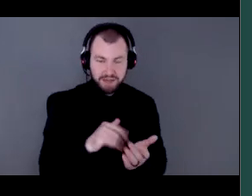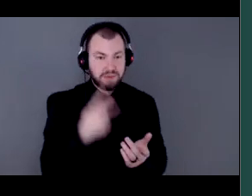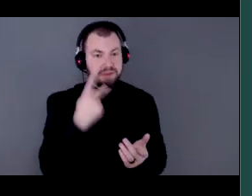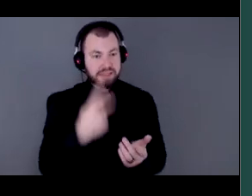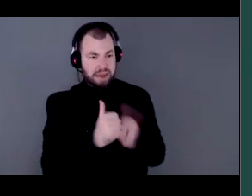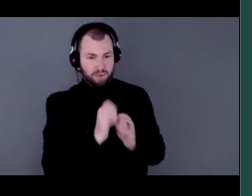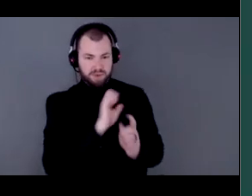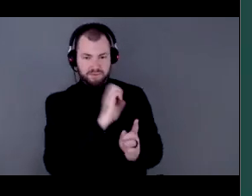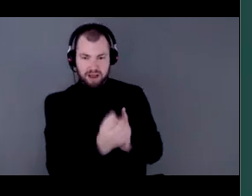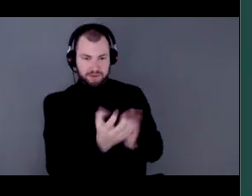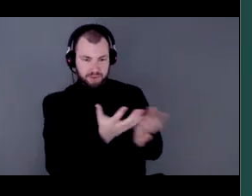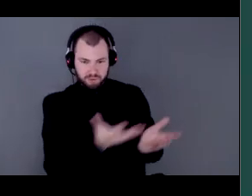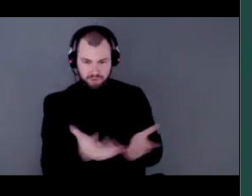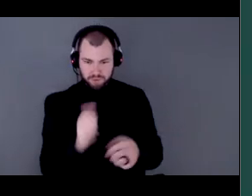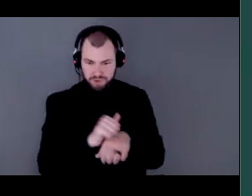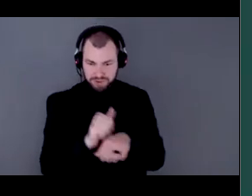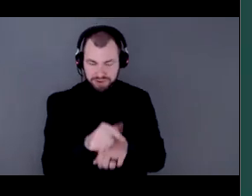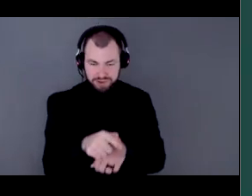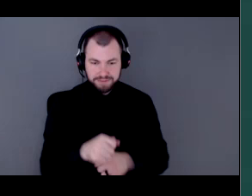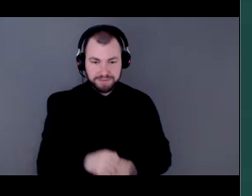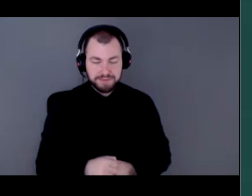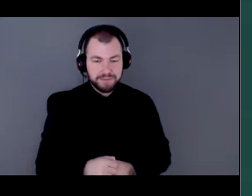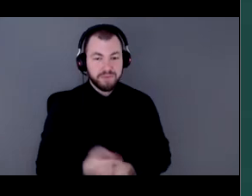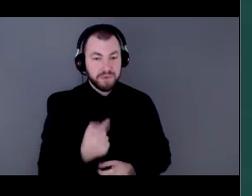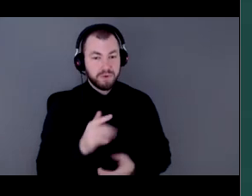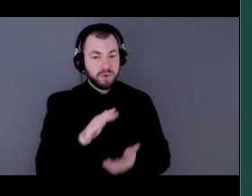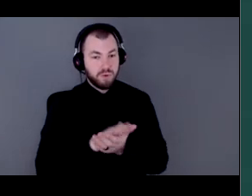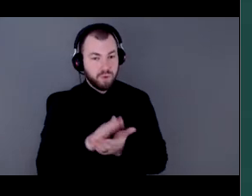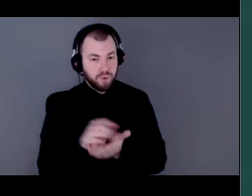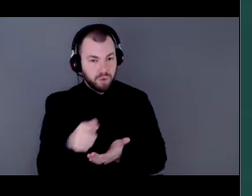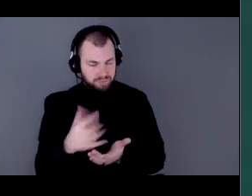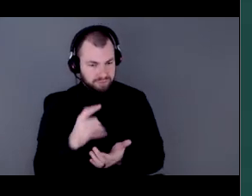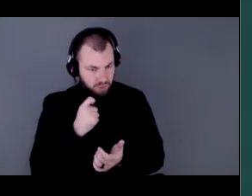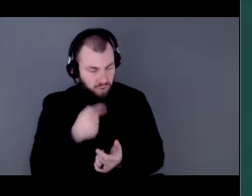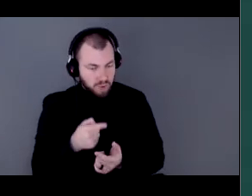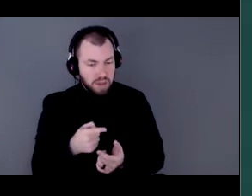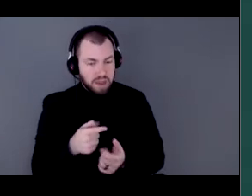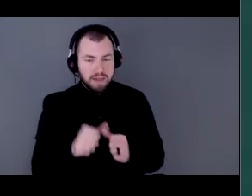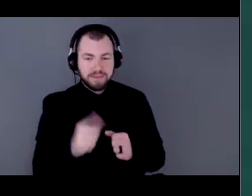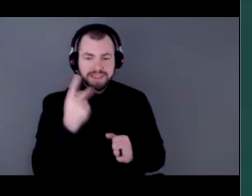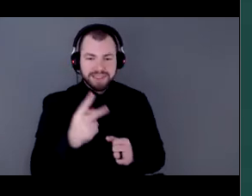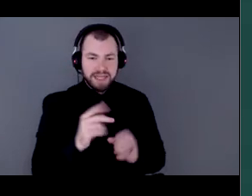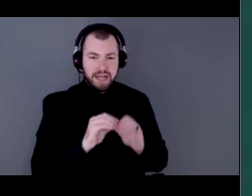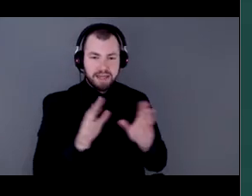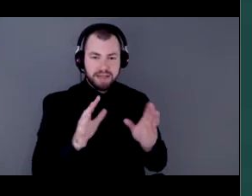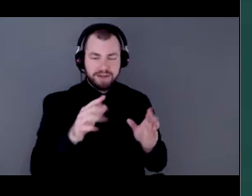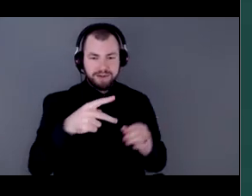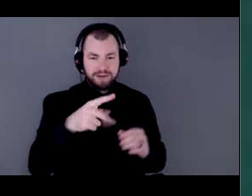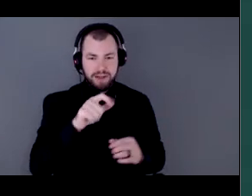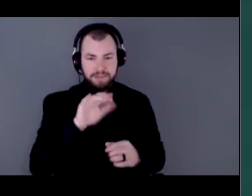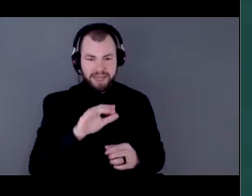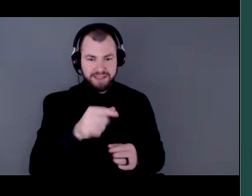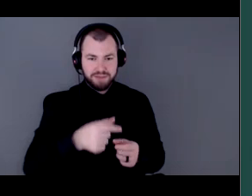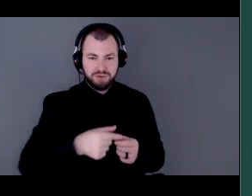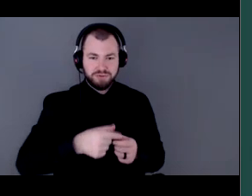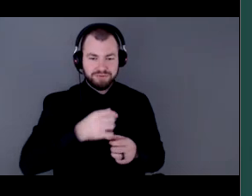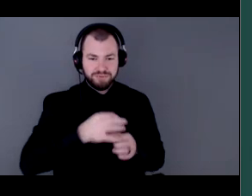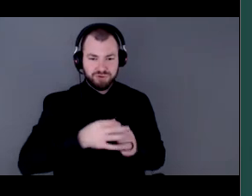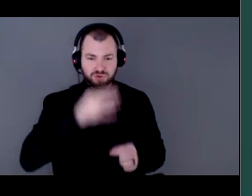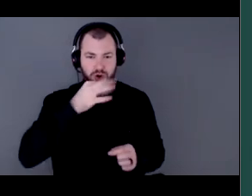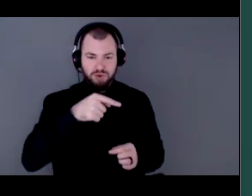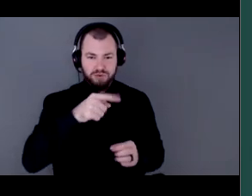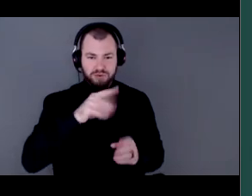school was really cool with them. They kept seeing these clear plastic straw wrappers every cleanup. And they're going,